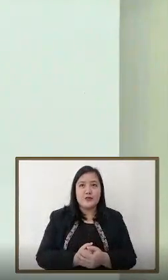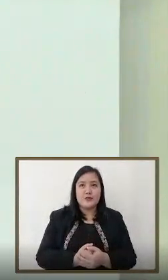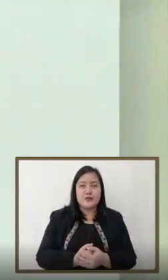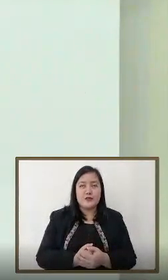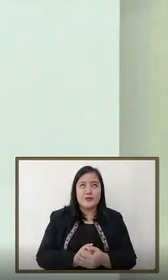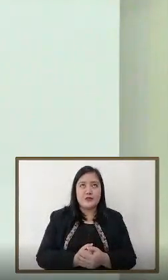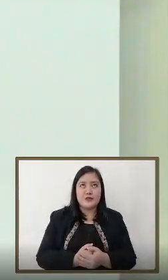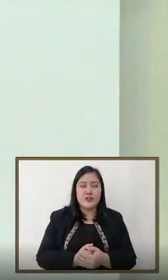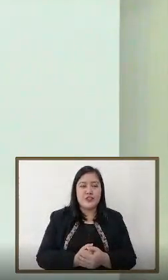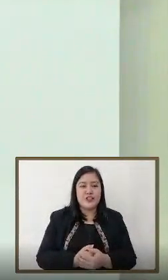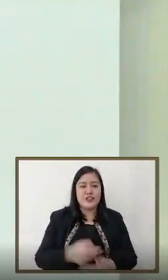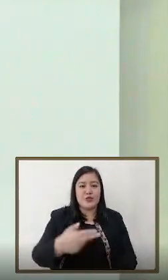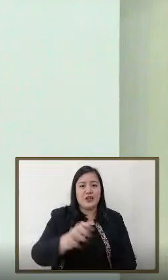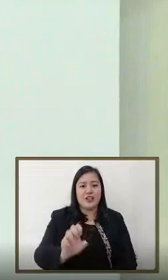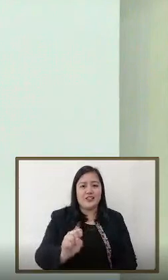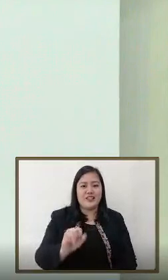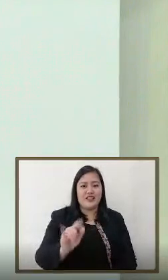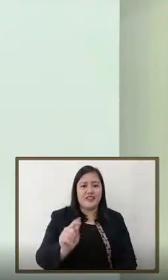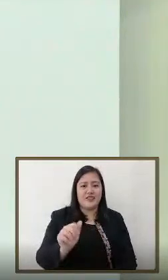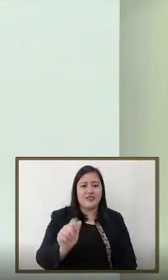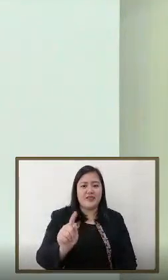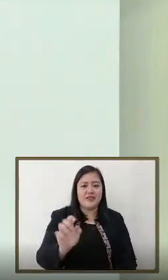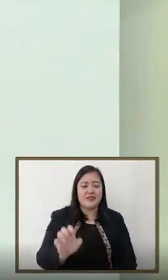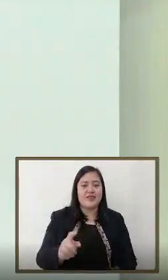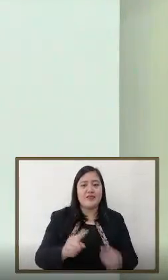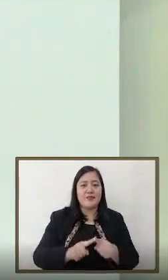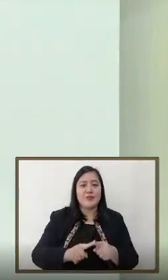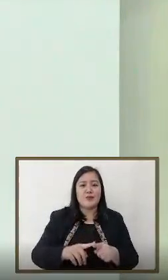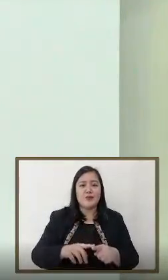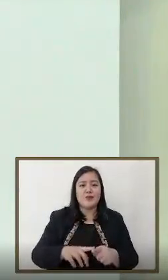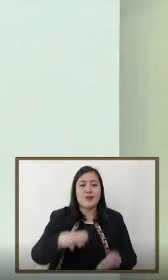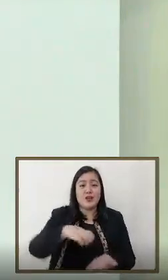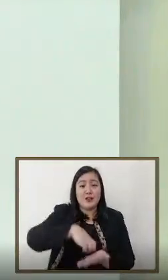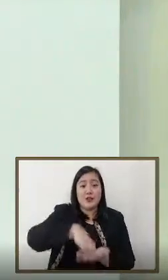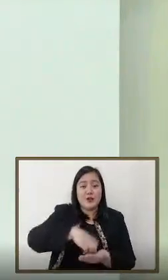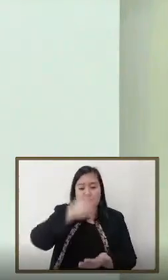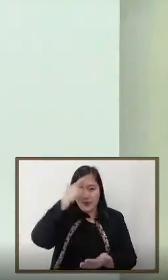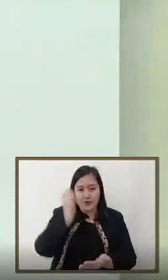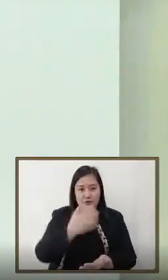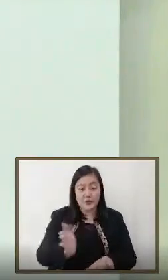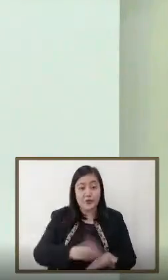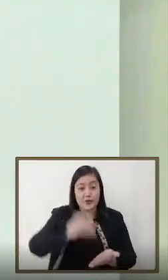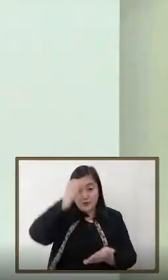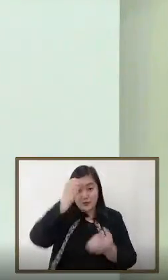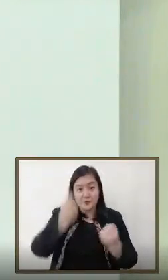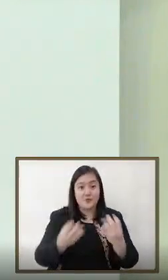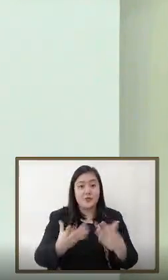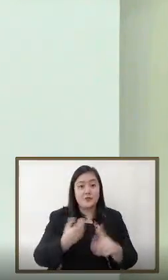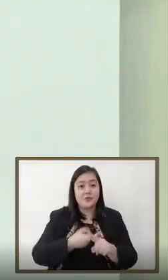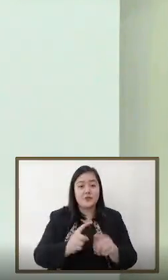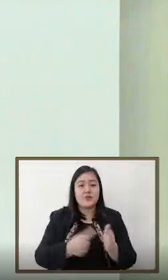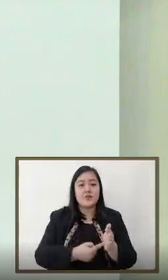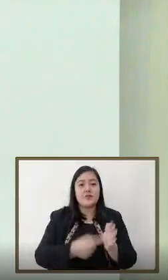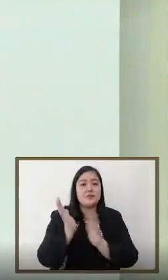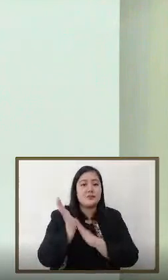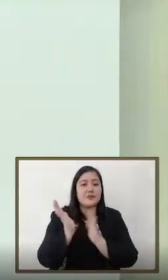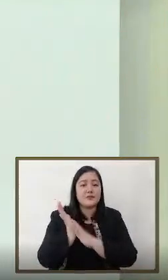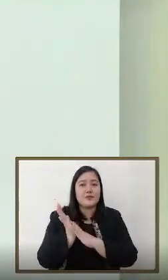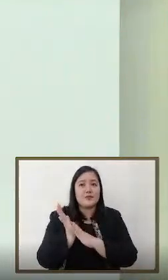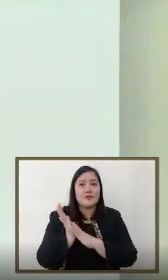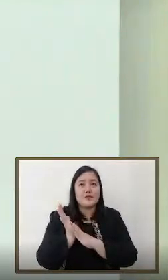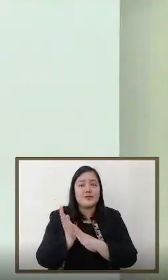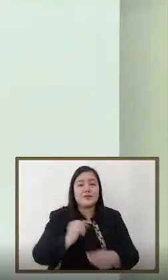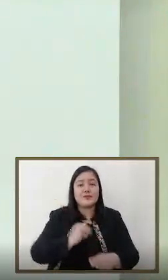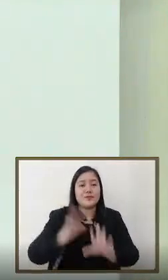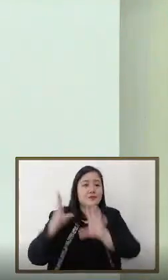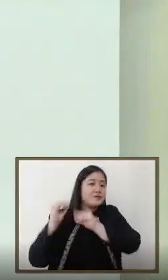because we students believe that you will learn a lot from this school. So I'm hoping that this